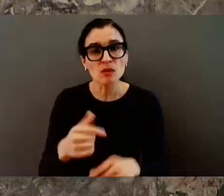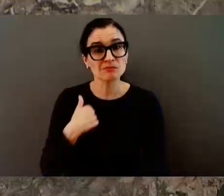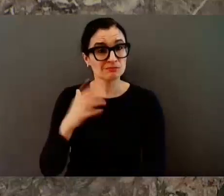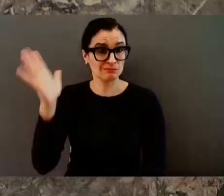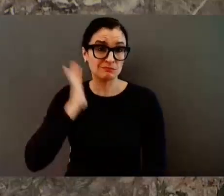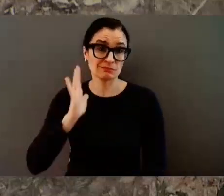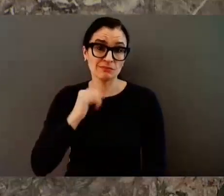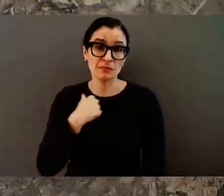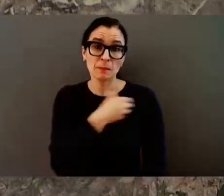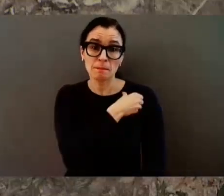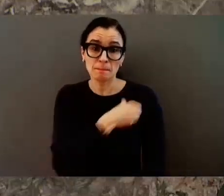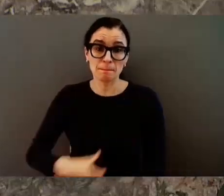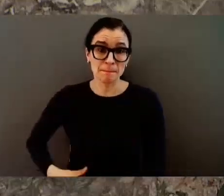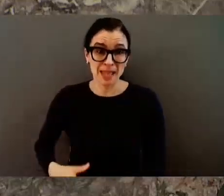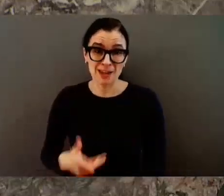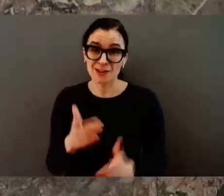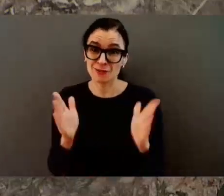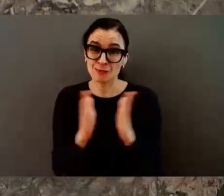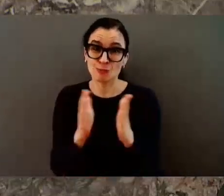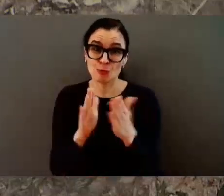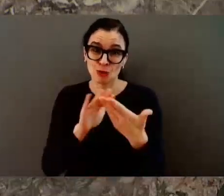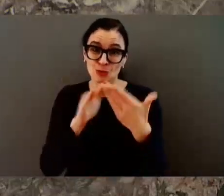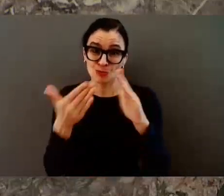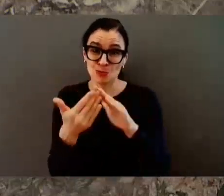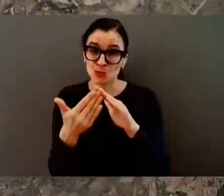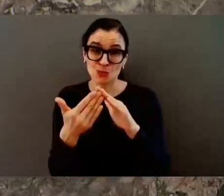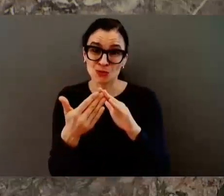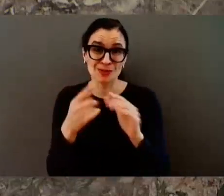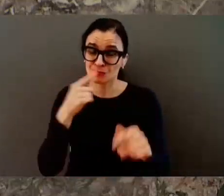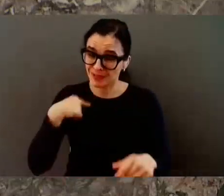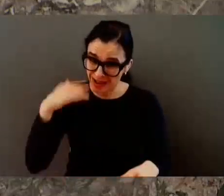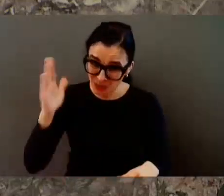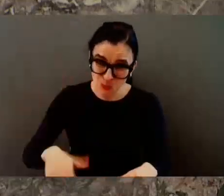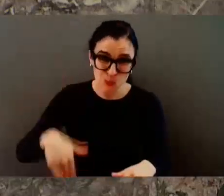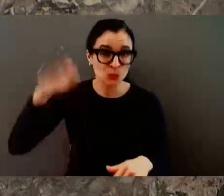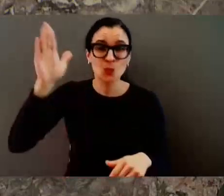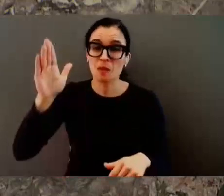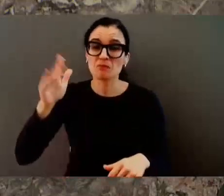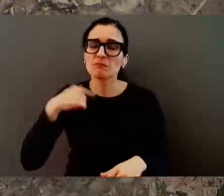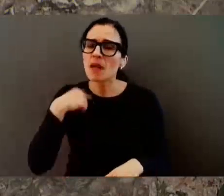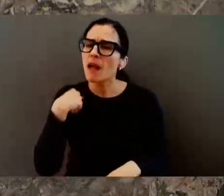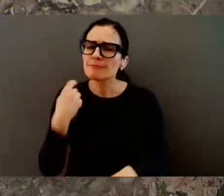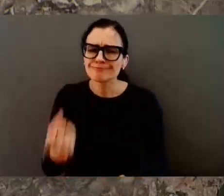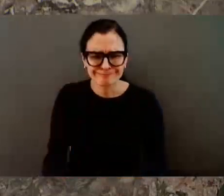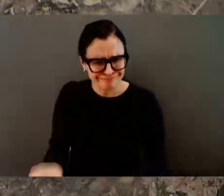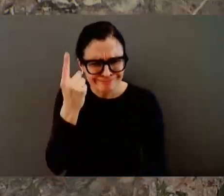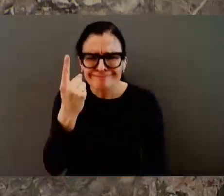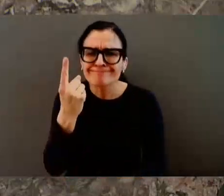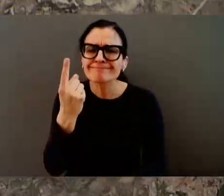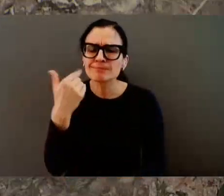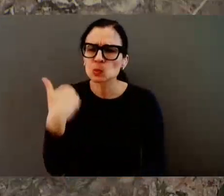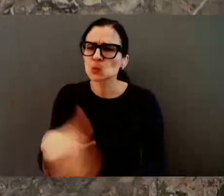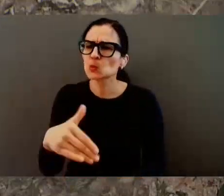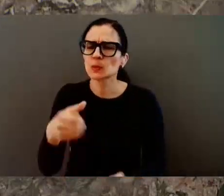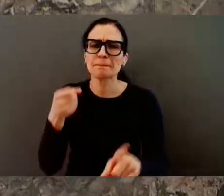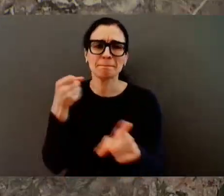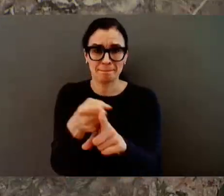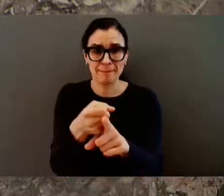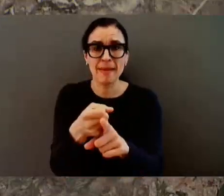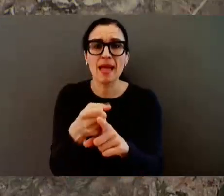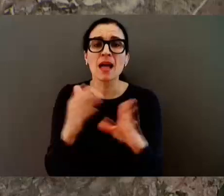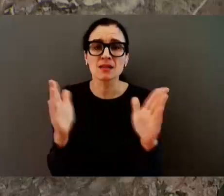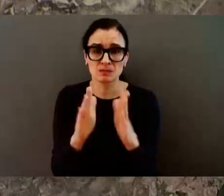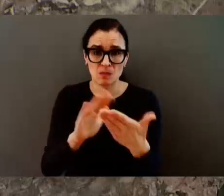my life, I understand just how deeply this affects rural communities, and I will give that member my